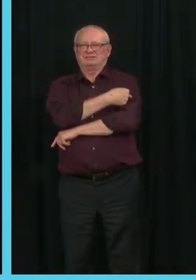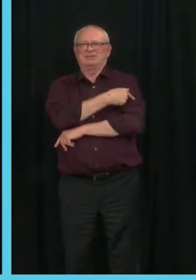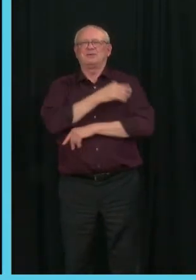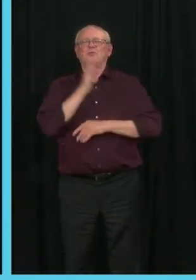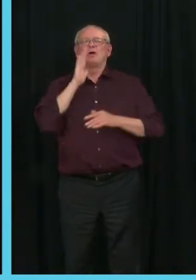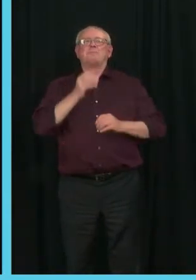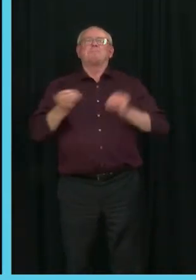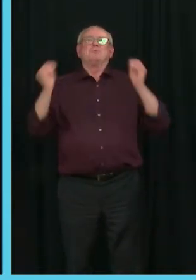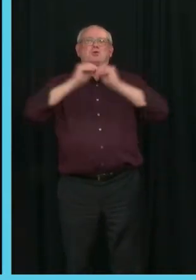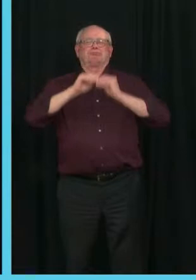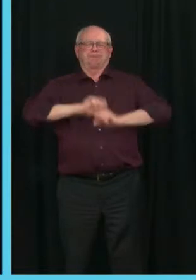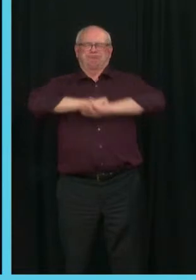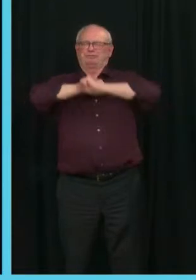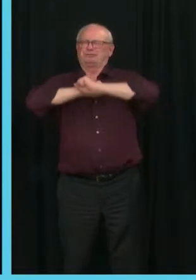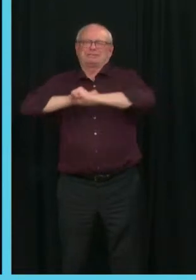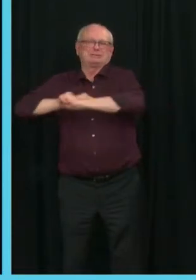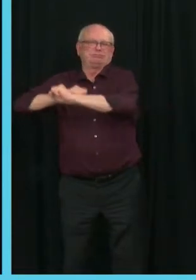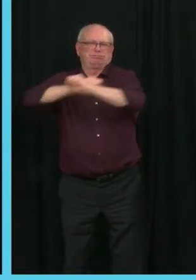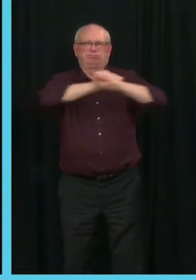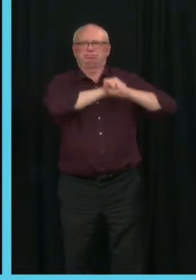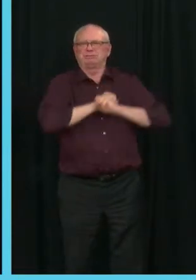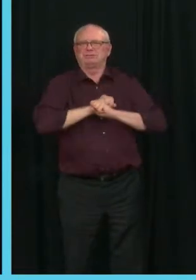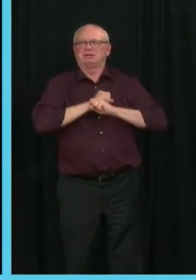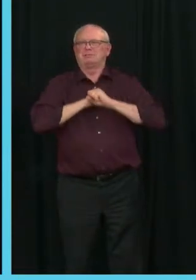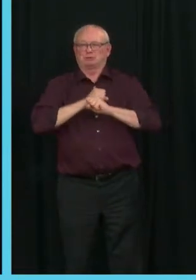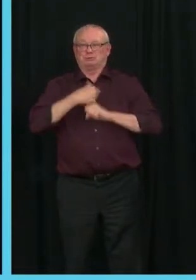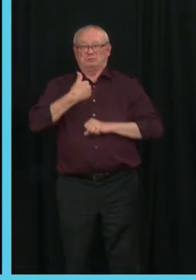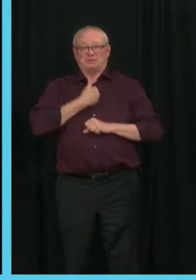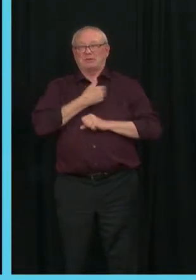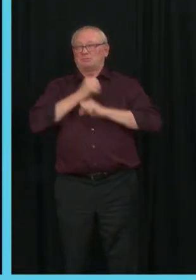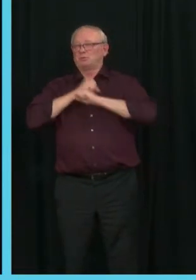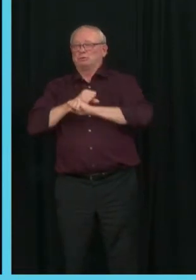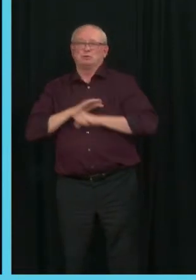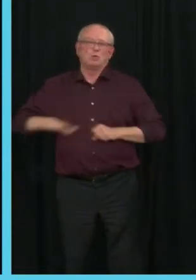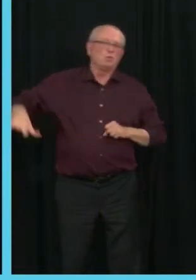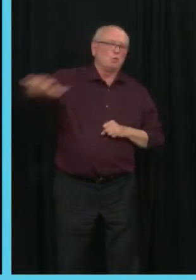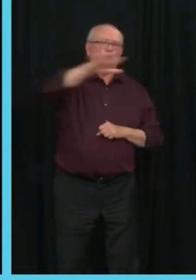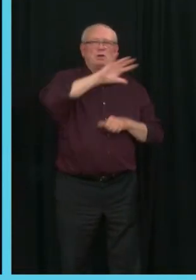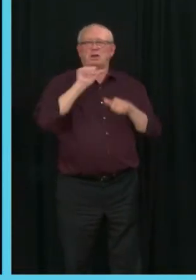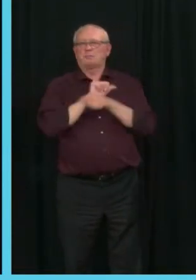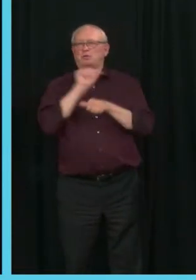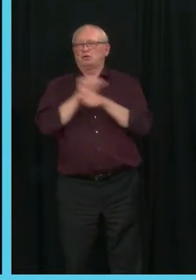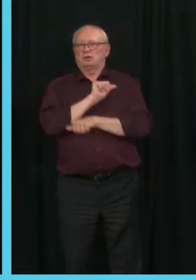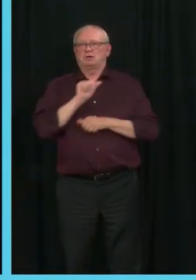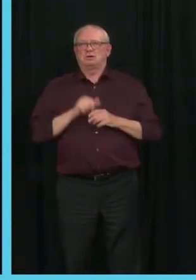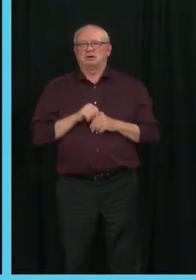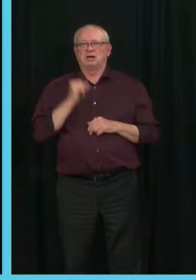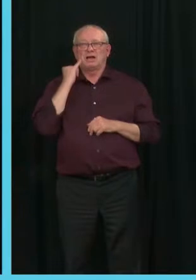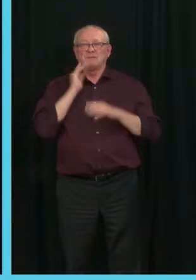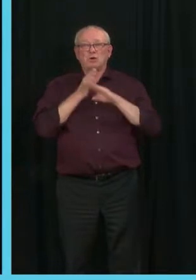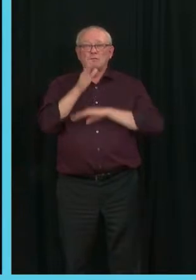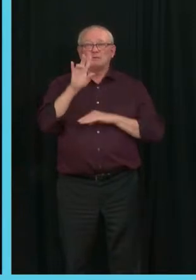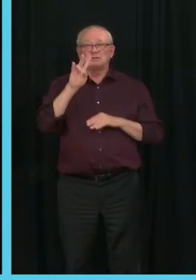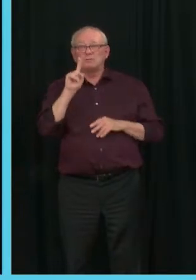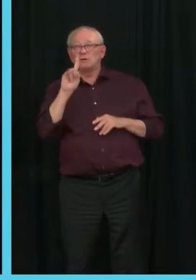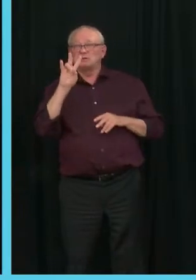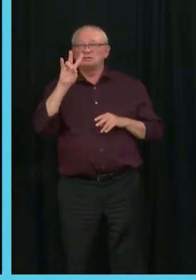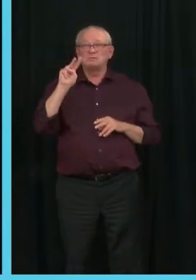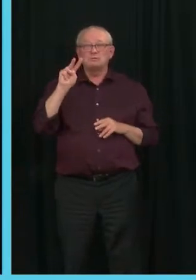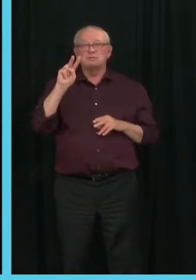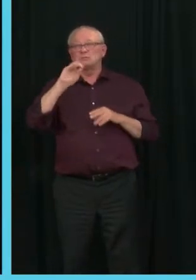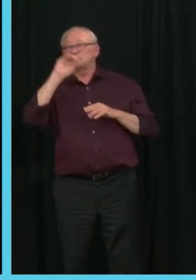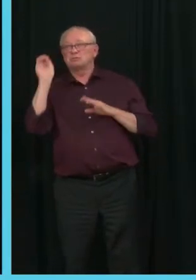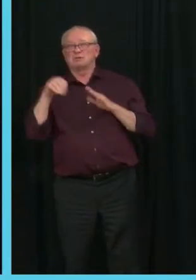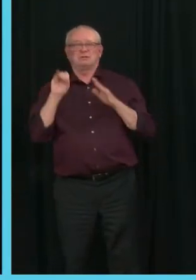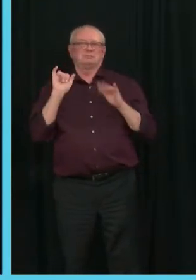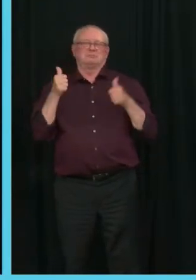you, to do so as soon as possible, because whether we're at 70, 71, 72%, every single dose that